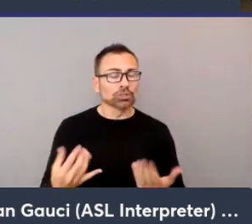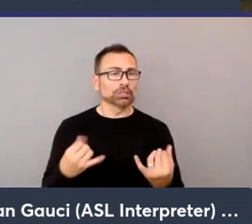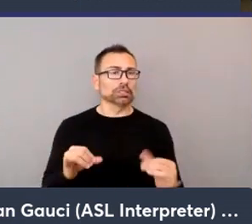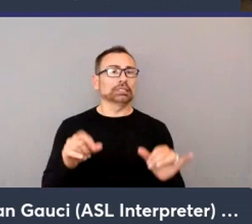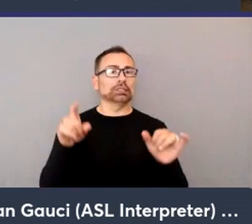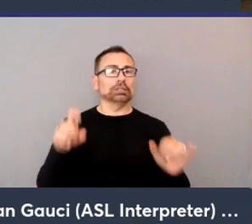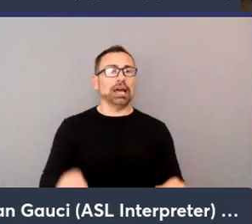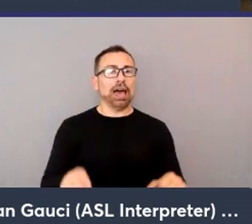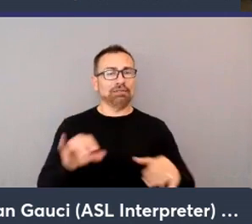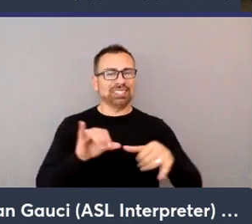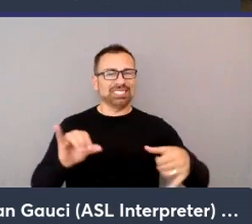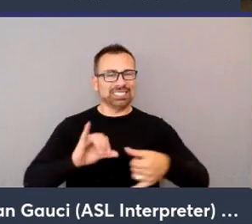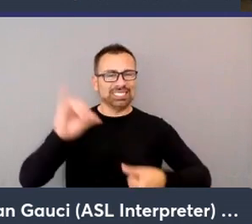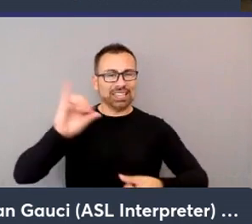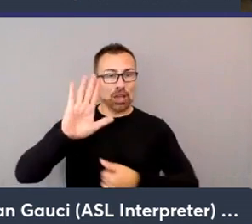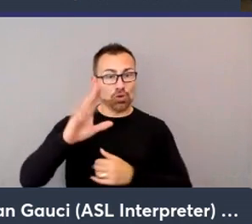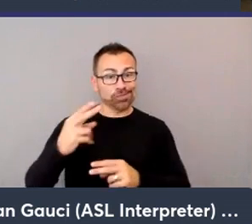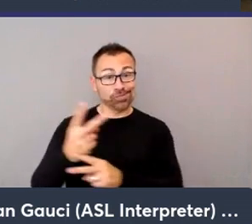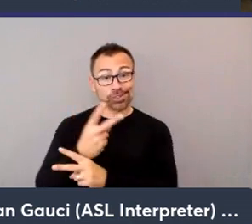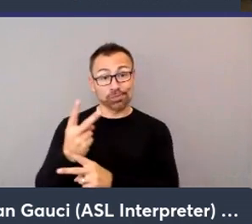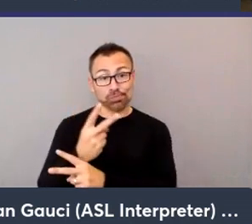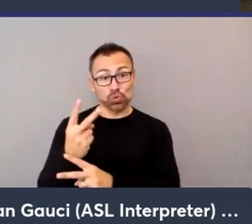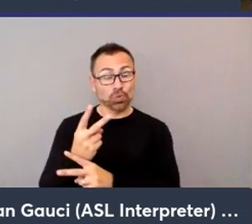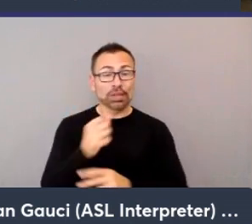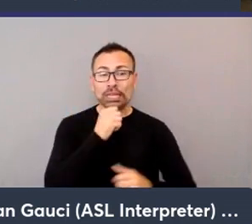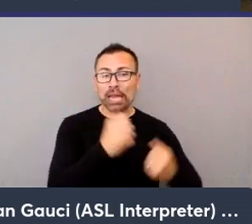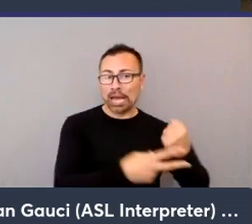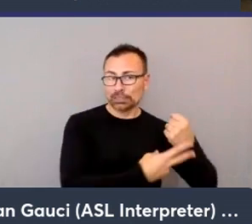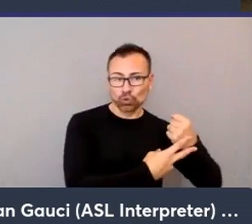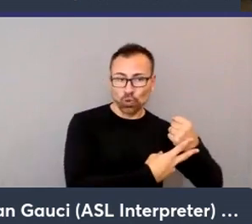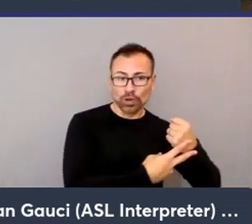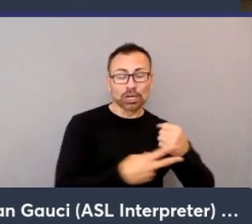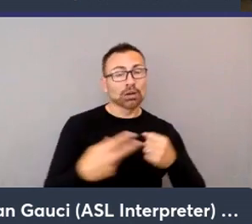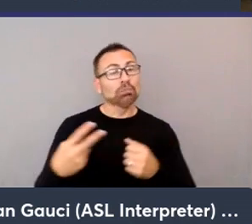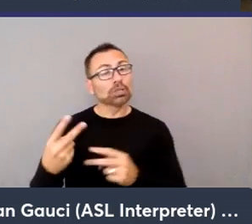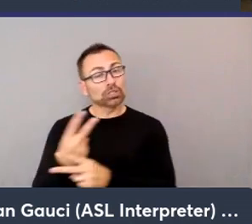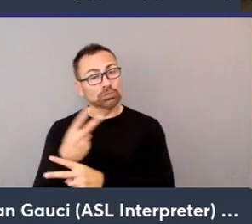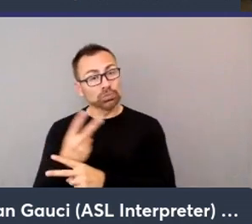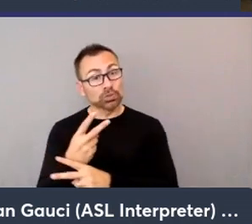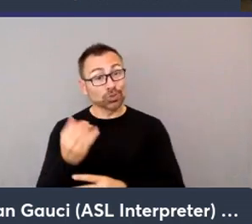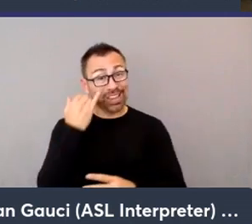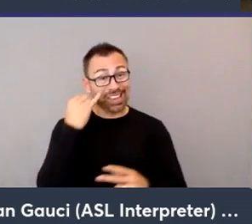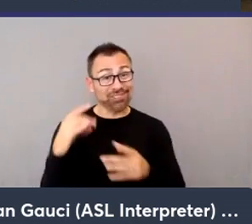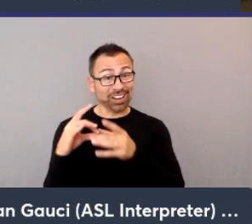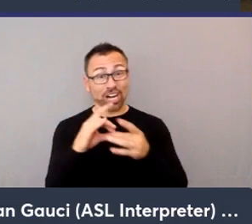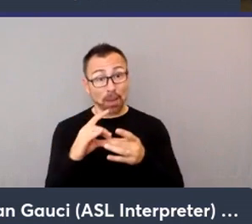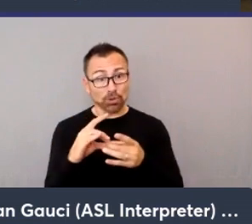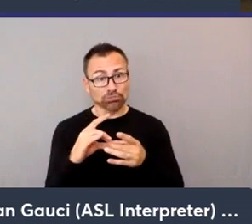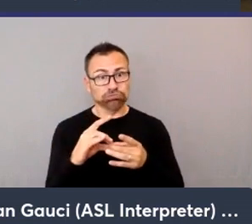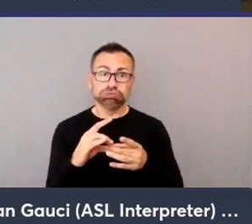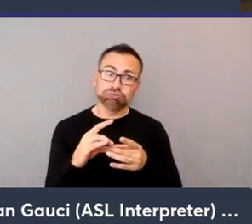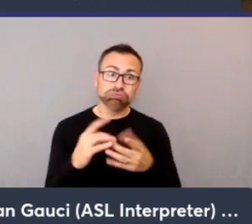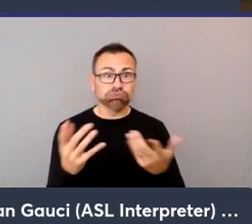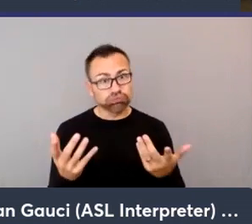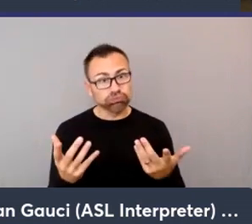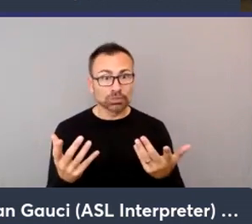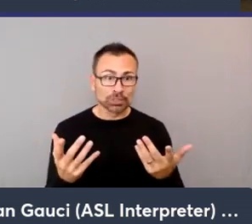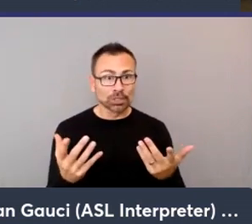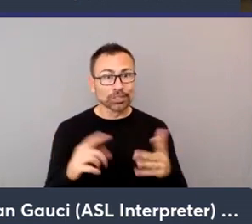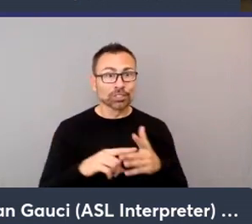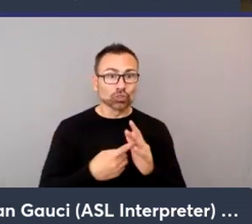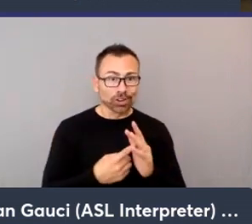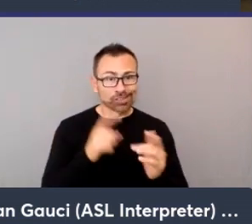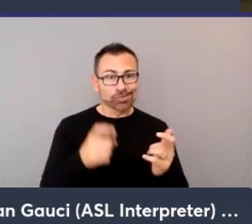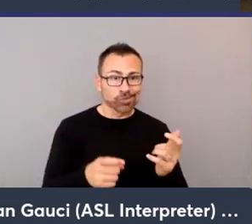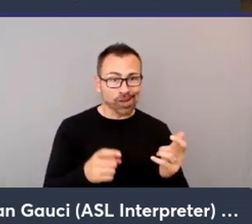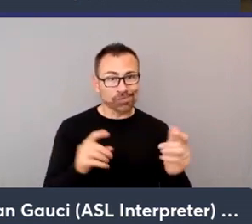compute, although you don't have to scale your storage. But if they're tightly coupled, what you're doing is you're just adding nodes and you have to redistribute the data. And